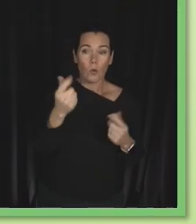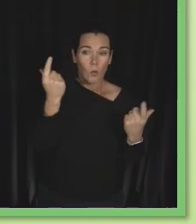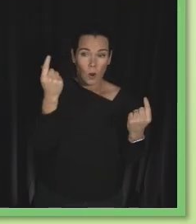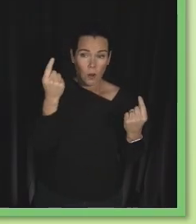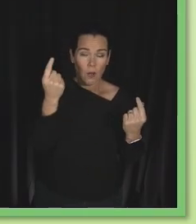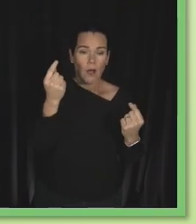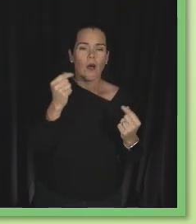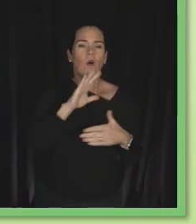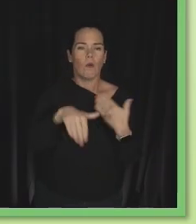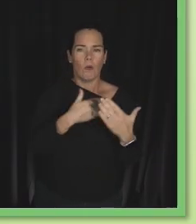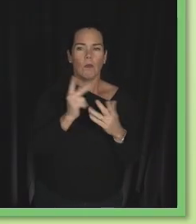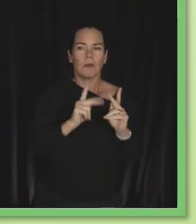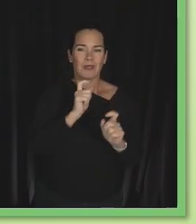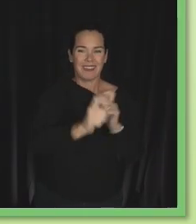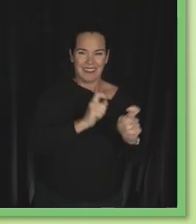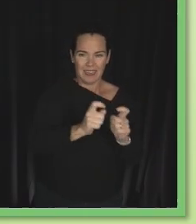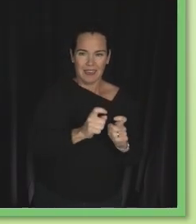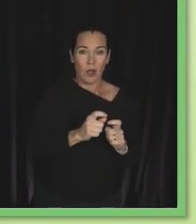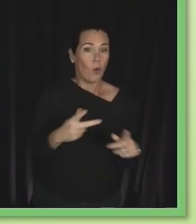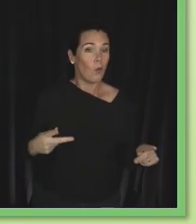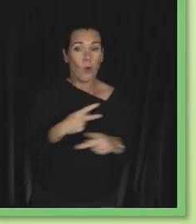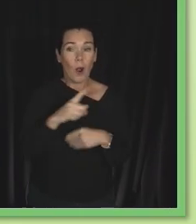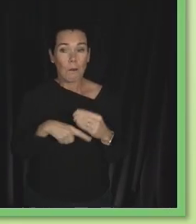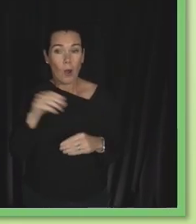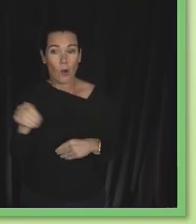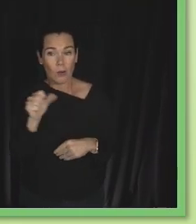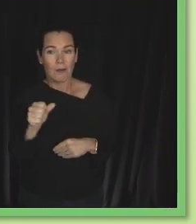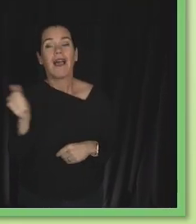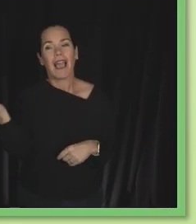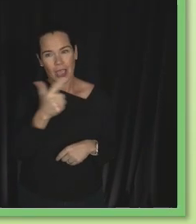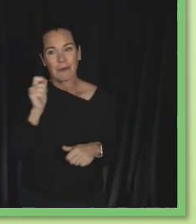contribute. The worst thing about open source is everybody can contribute.